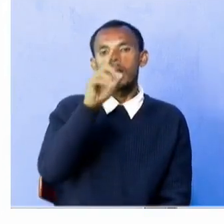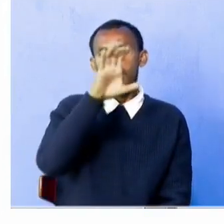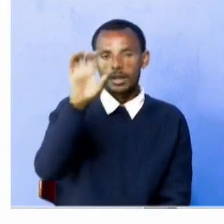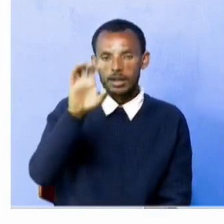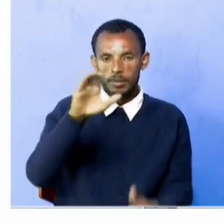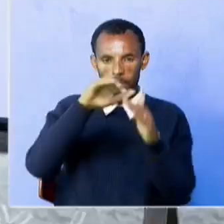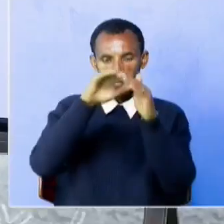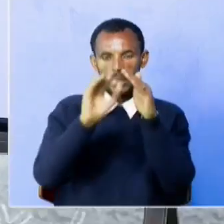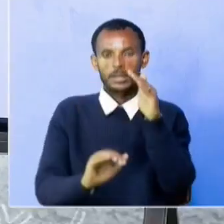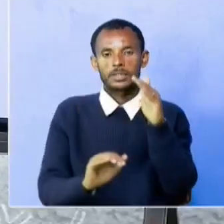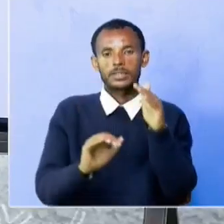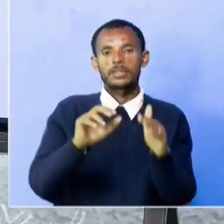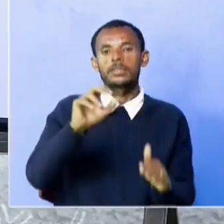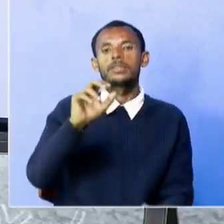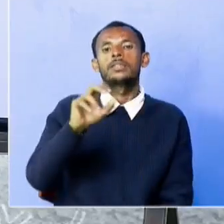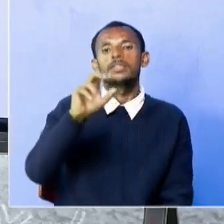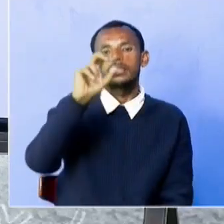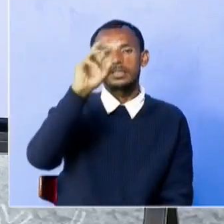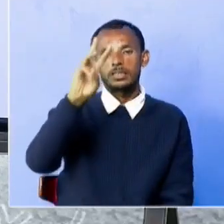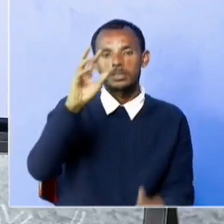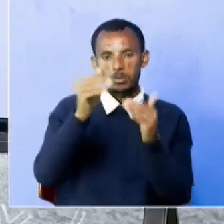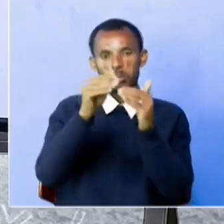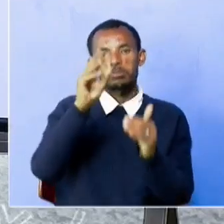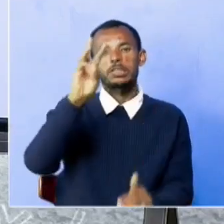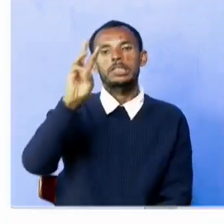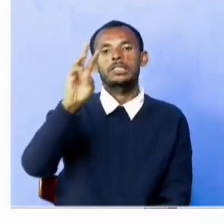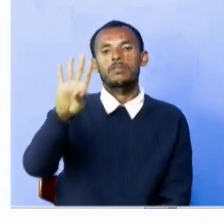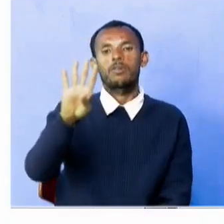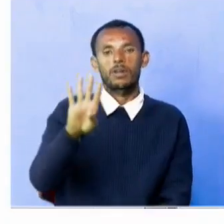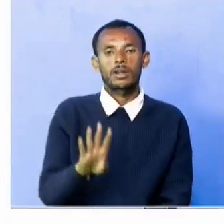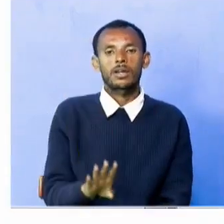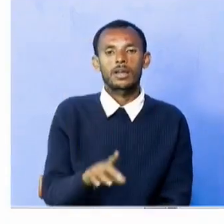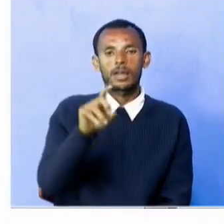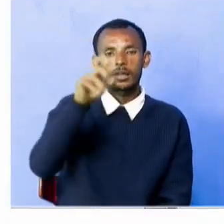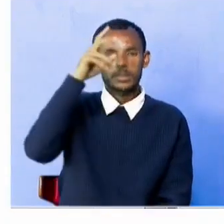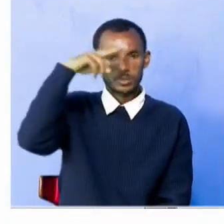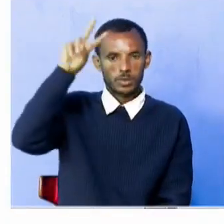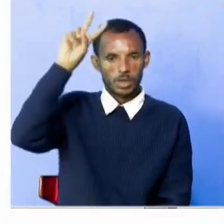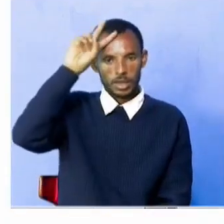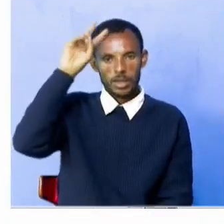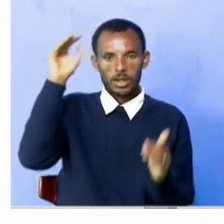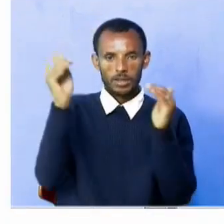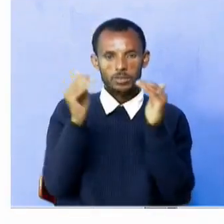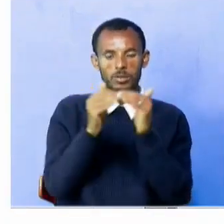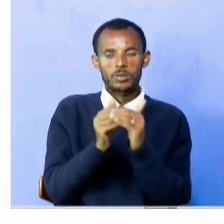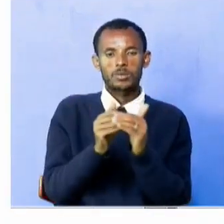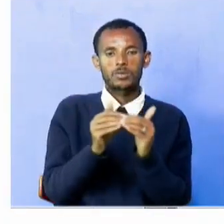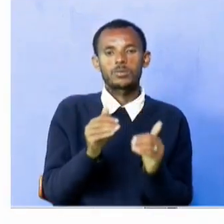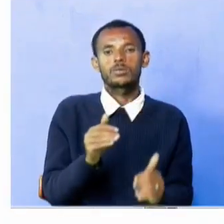two numbers is 64. So x square is equal to